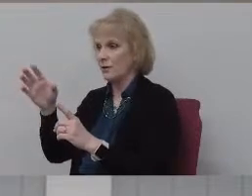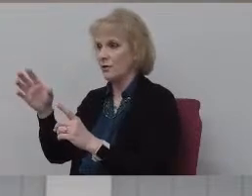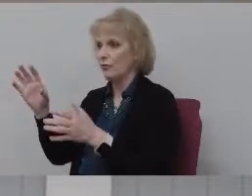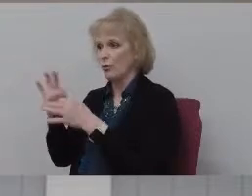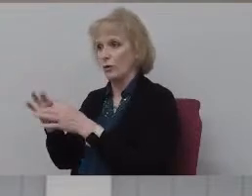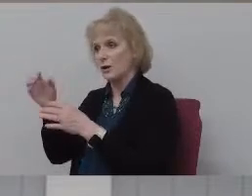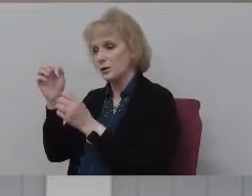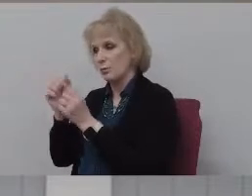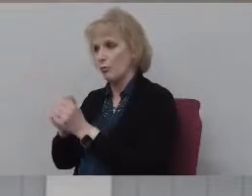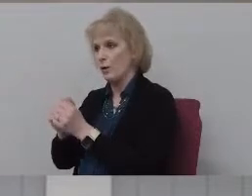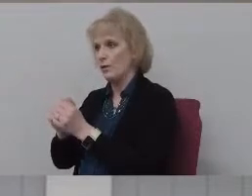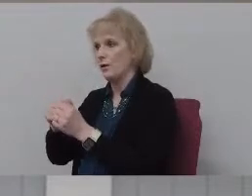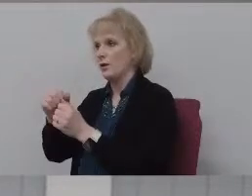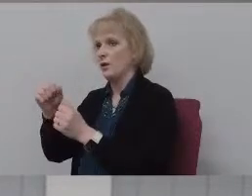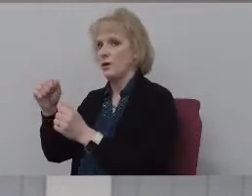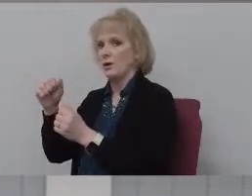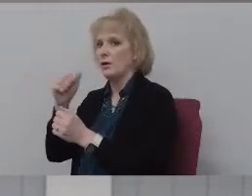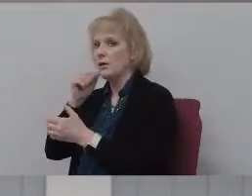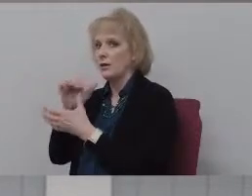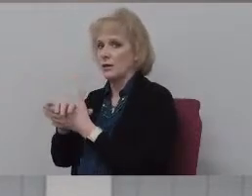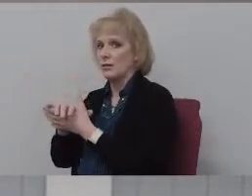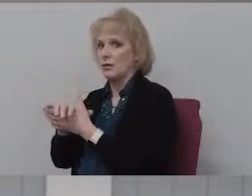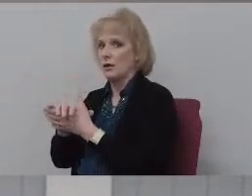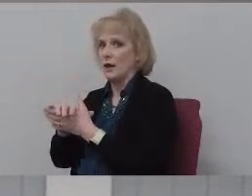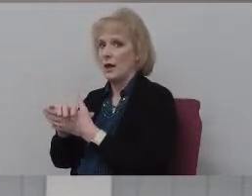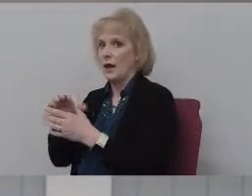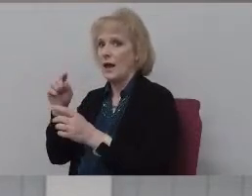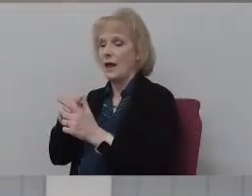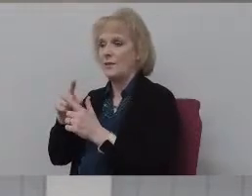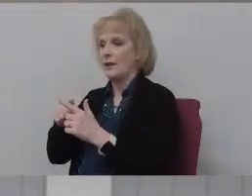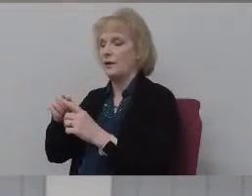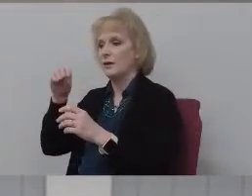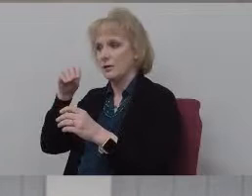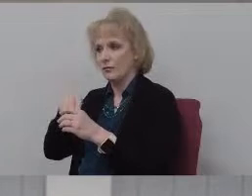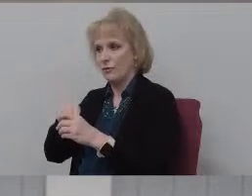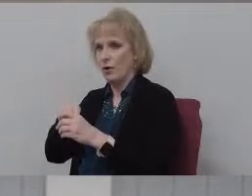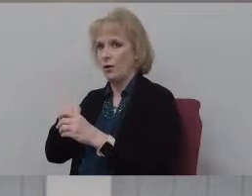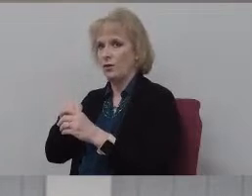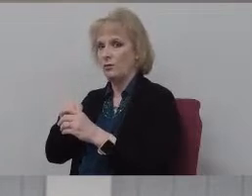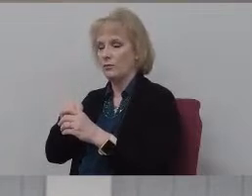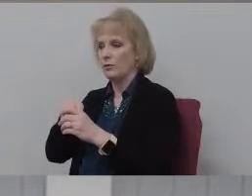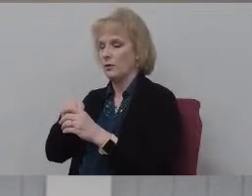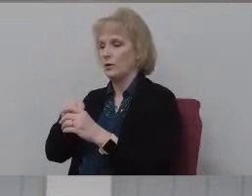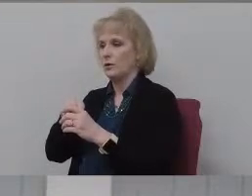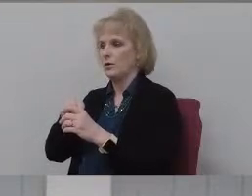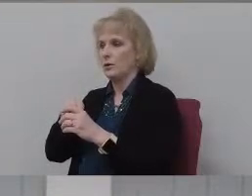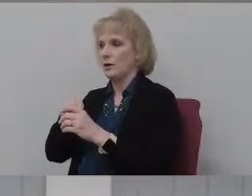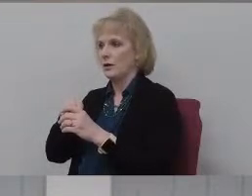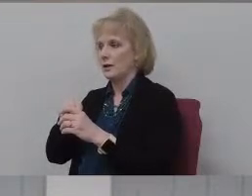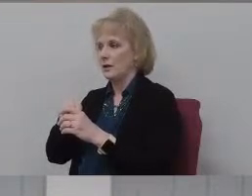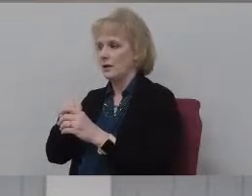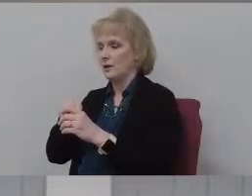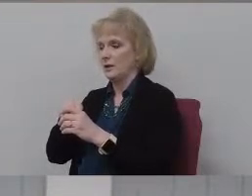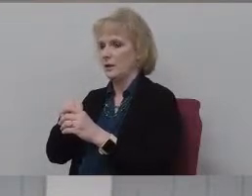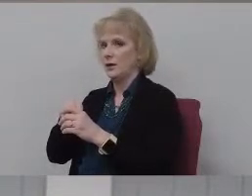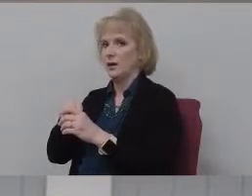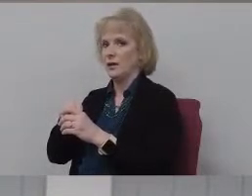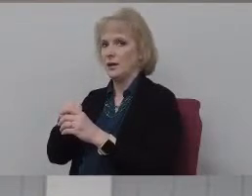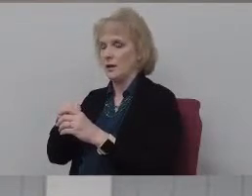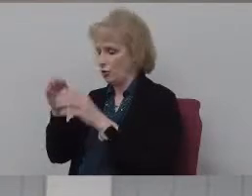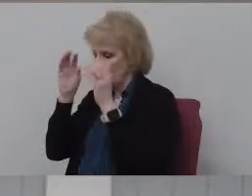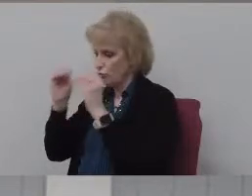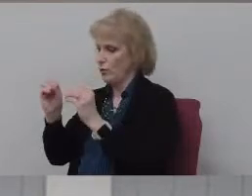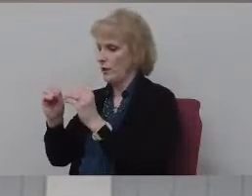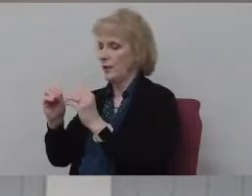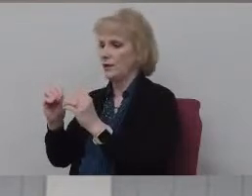he's involved in raising the child that David and Bathsheba, the first child dies, and the child that David